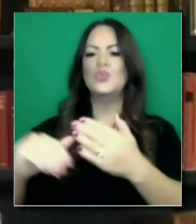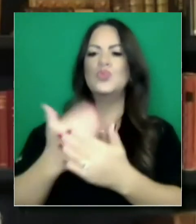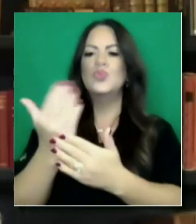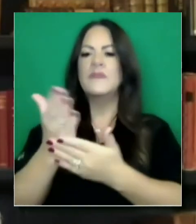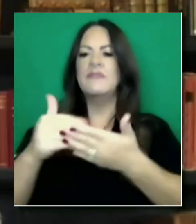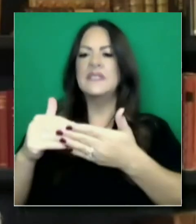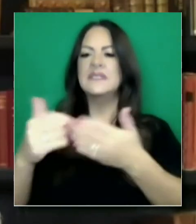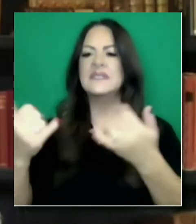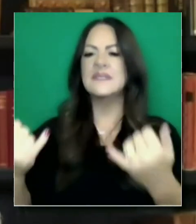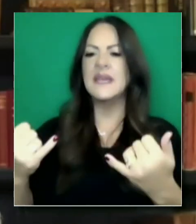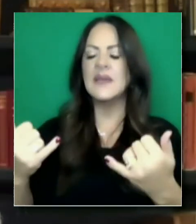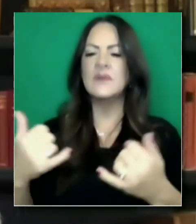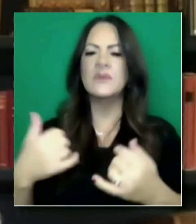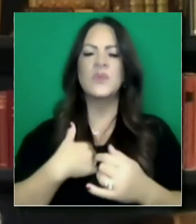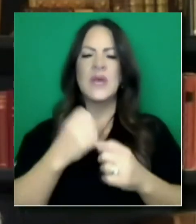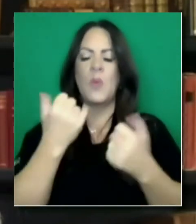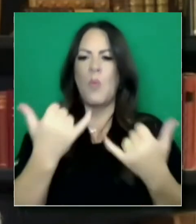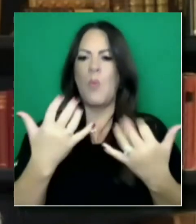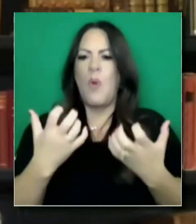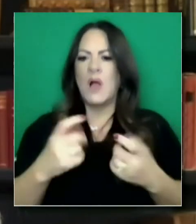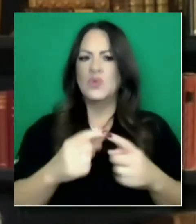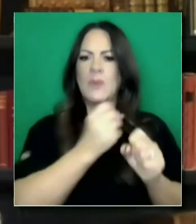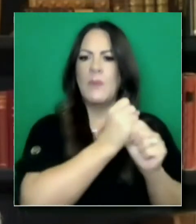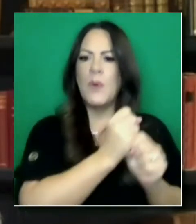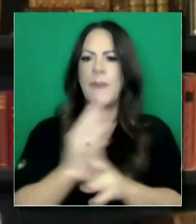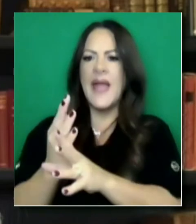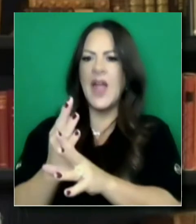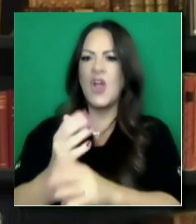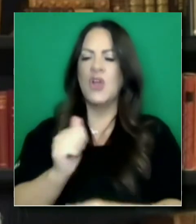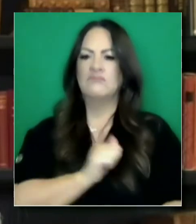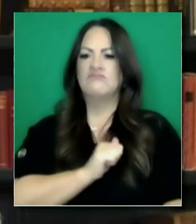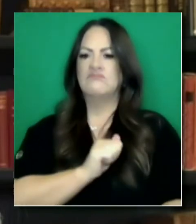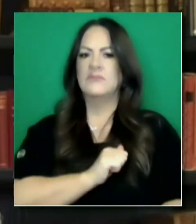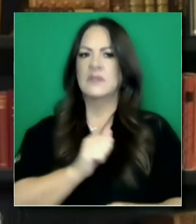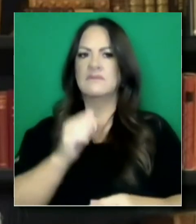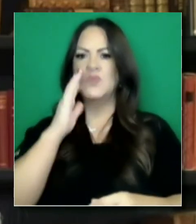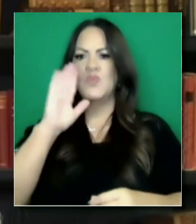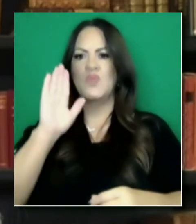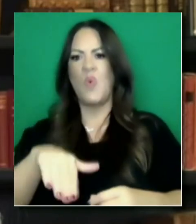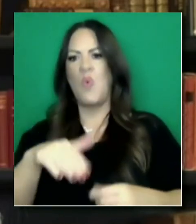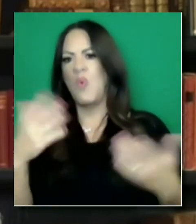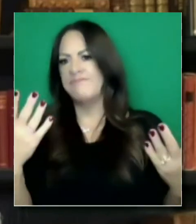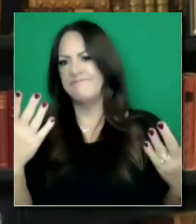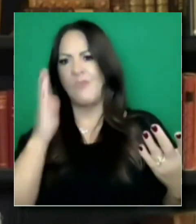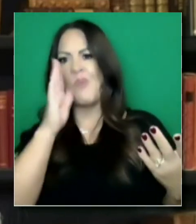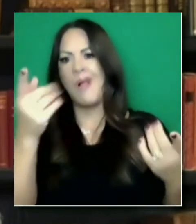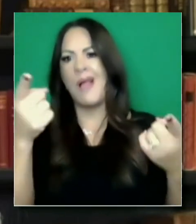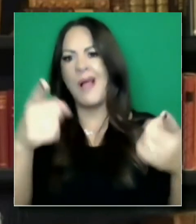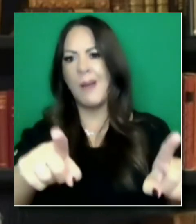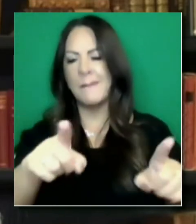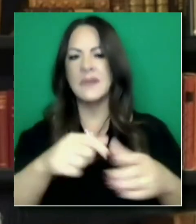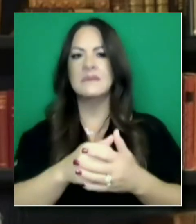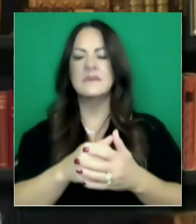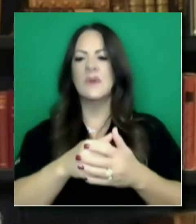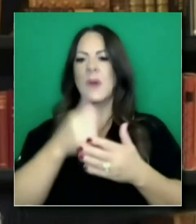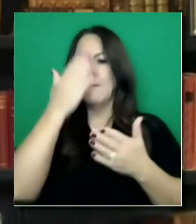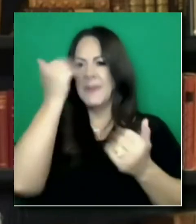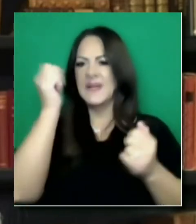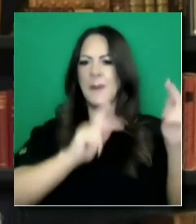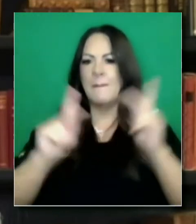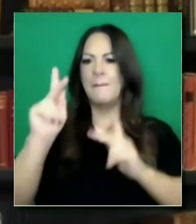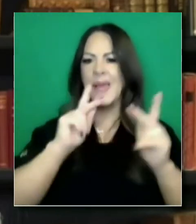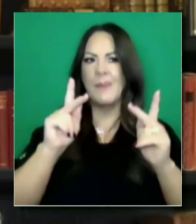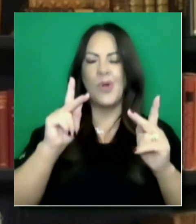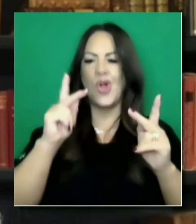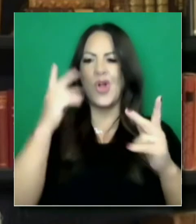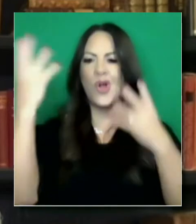where we prepare ourselves for what is inevitable now based upon the movement, based upon the travel we have seen just